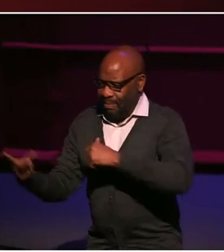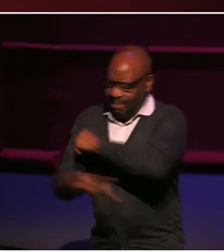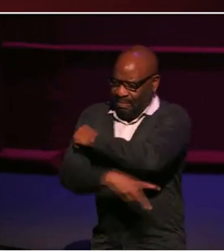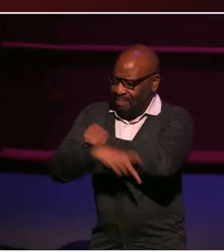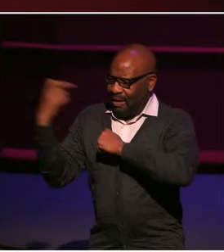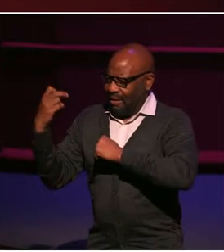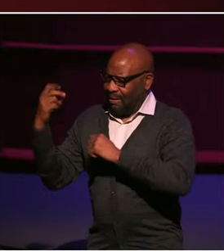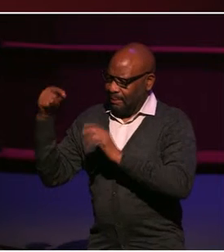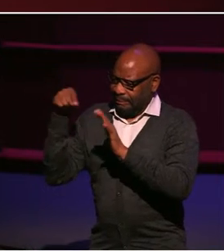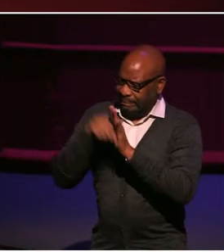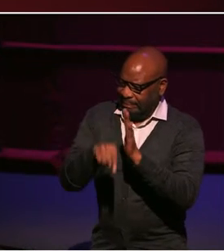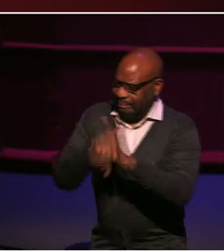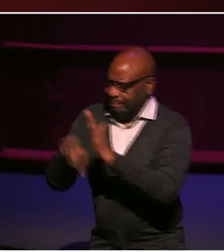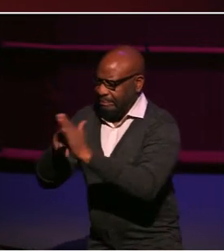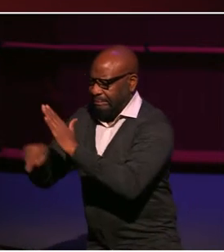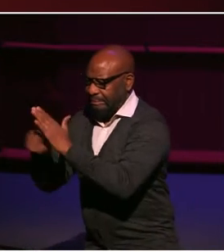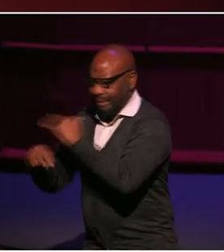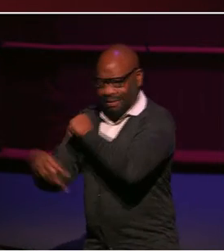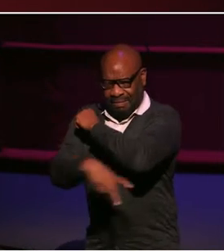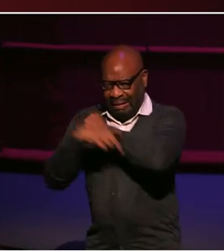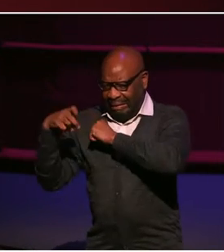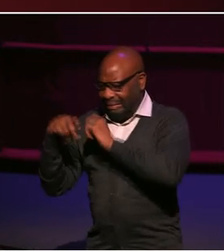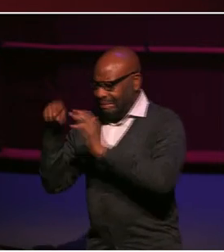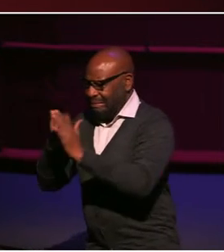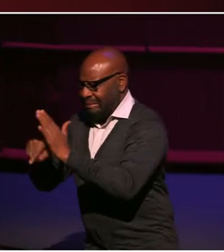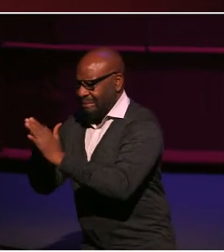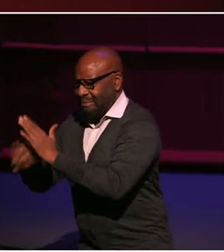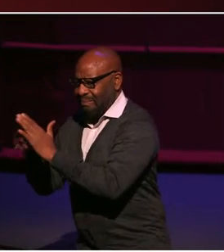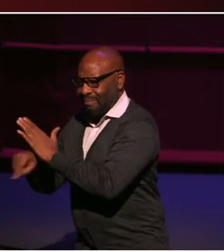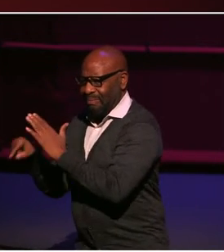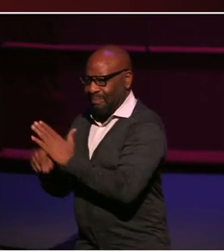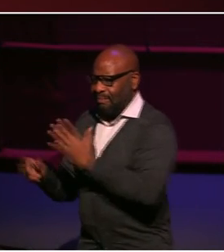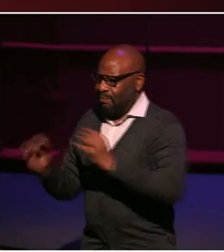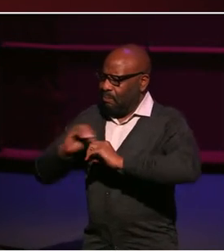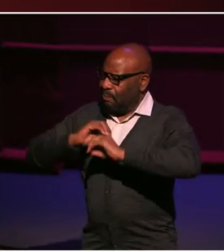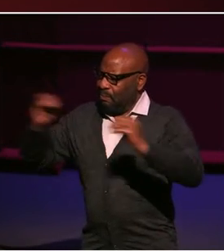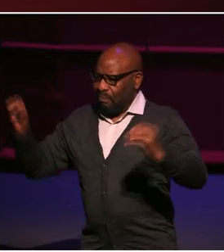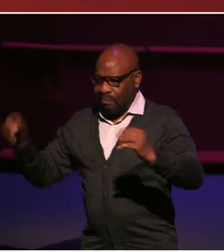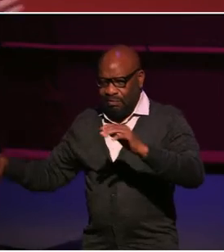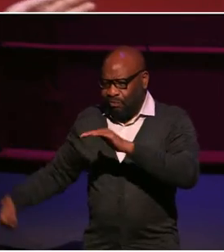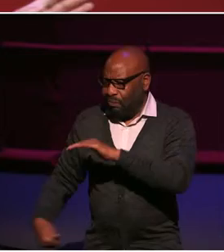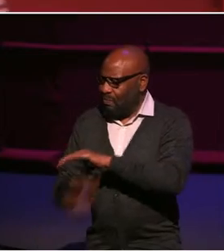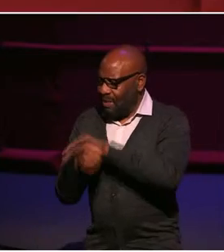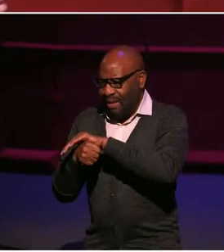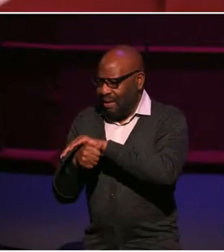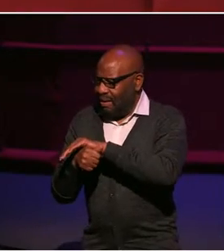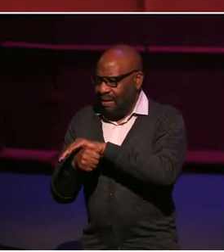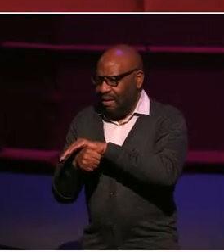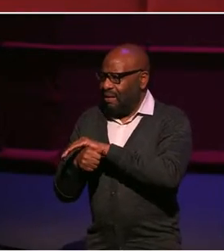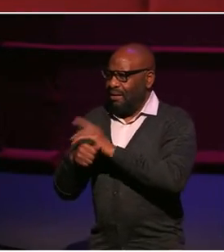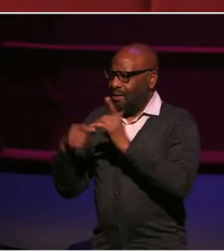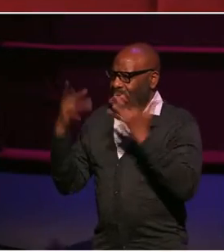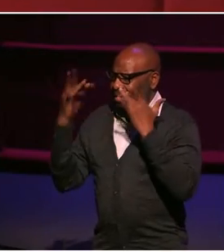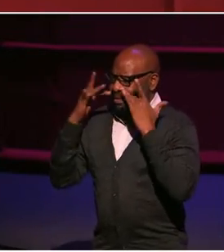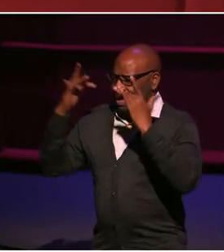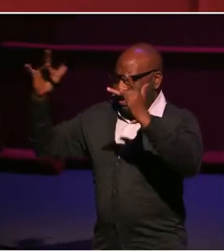survivors, time to thrive. If it's death or life.